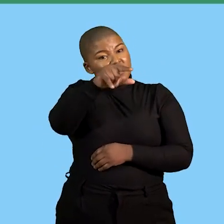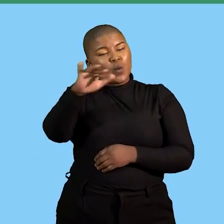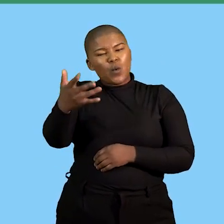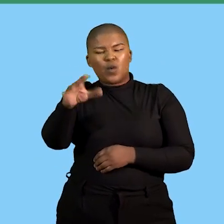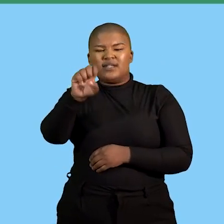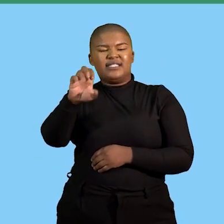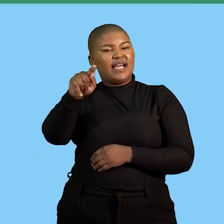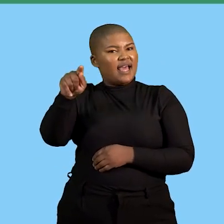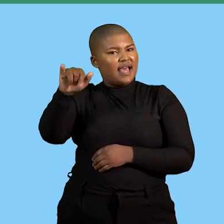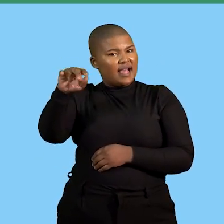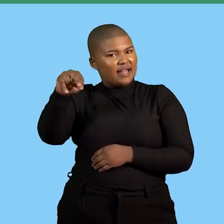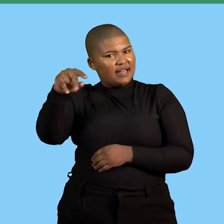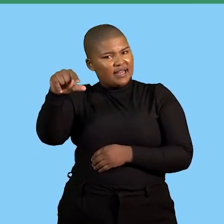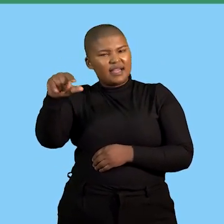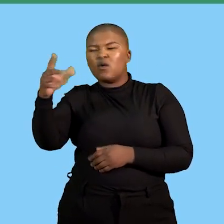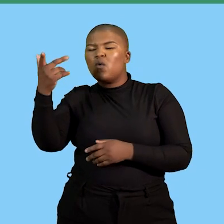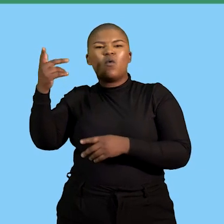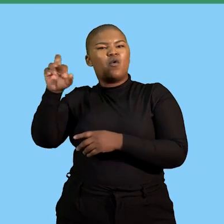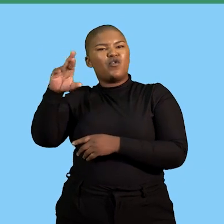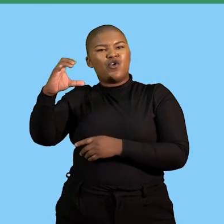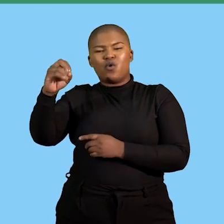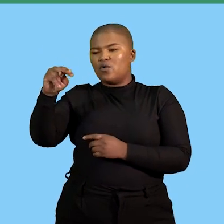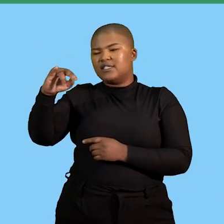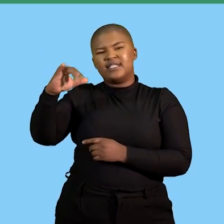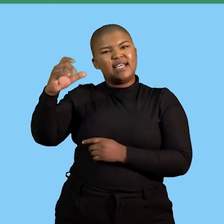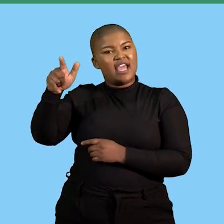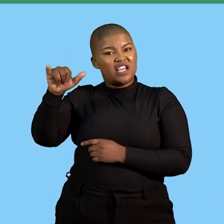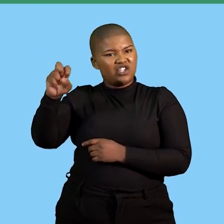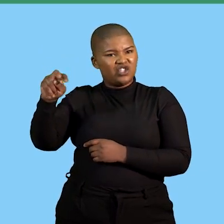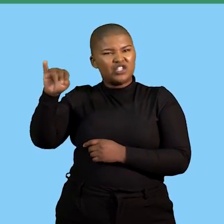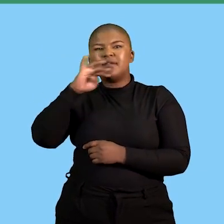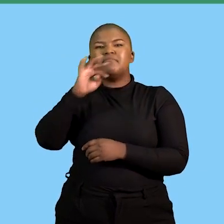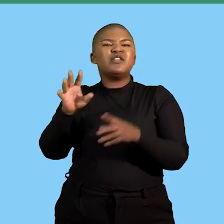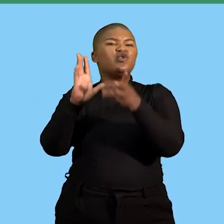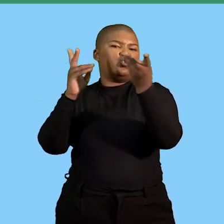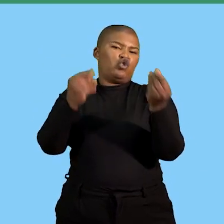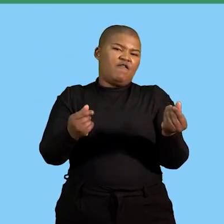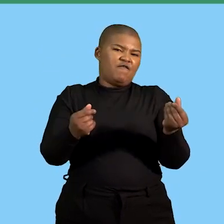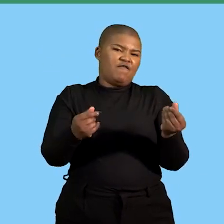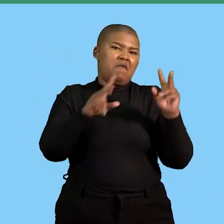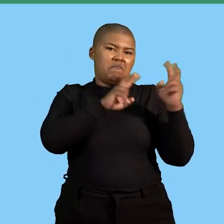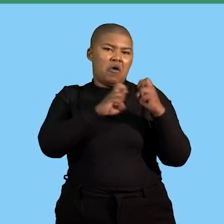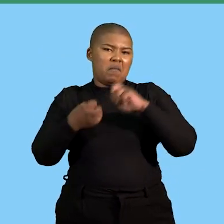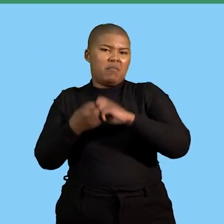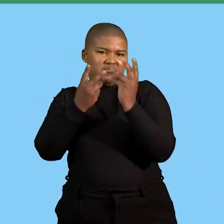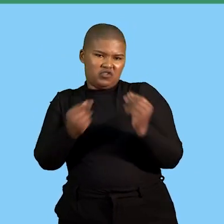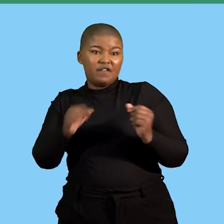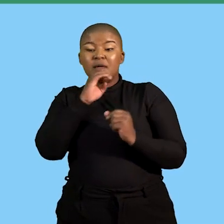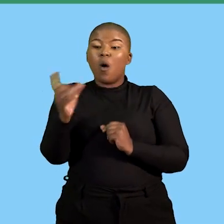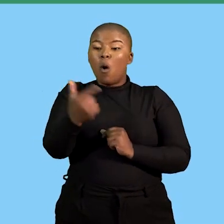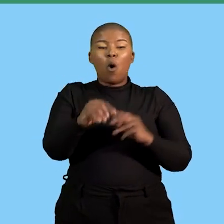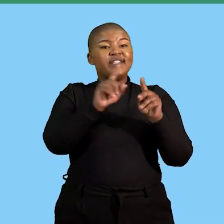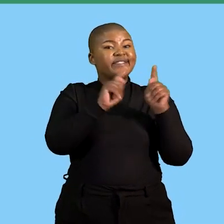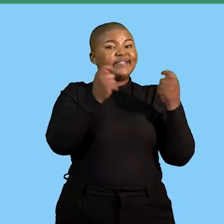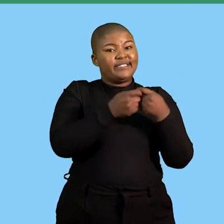or reconciliation. What happens during that stage is that team members come to an agreement and reach consensus. Why are